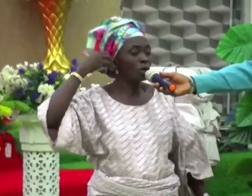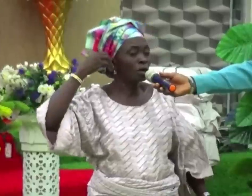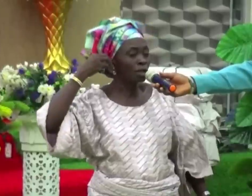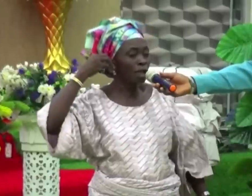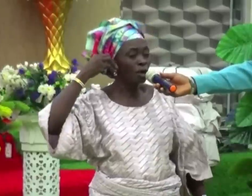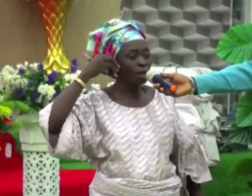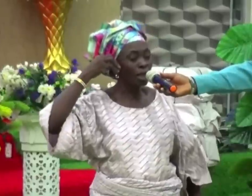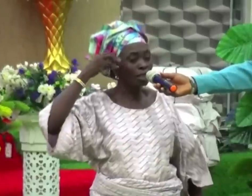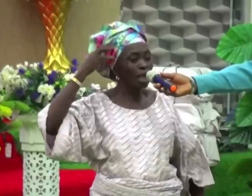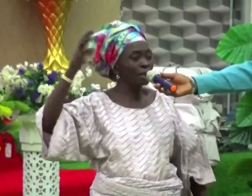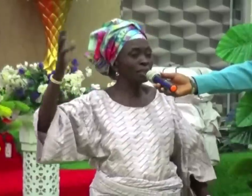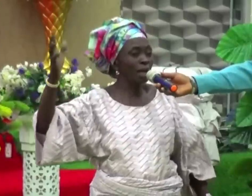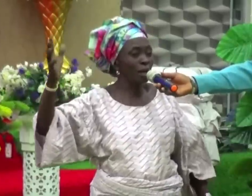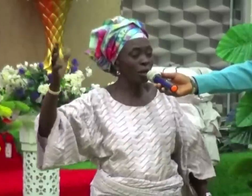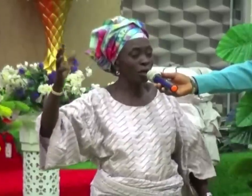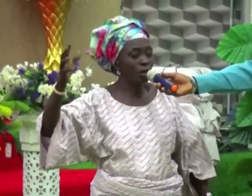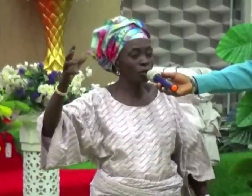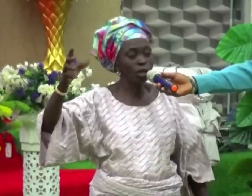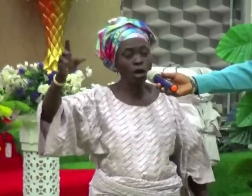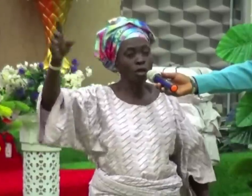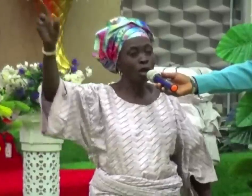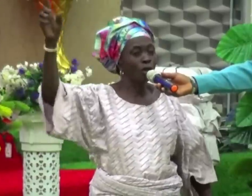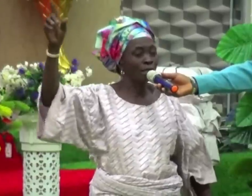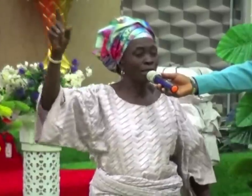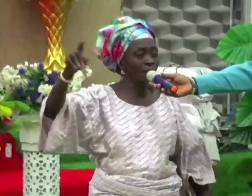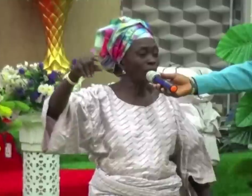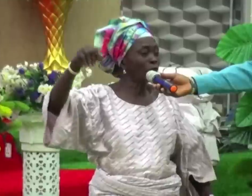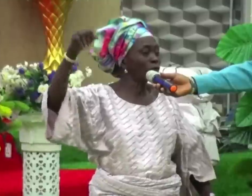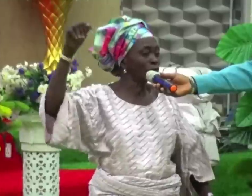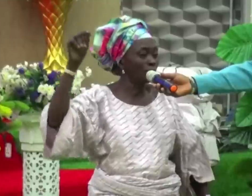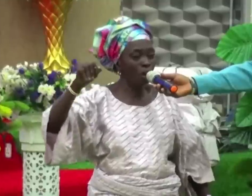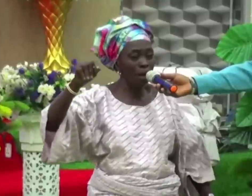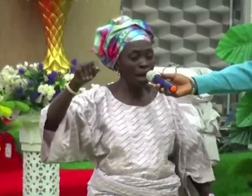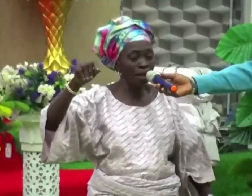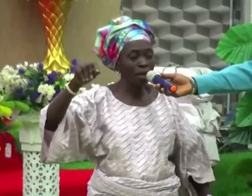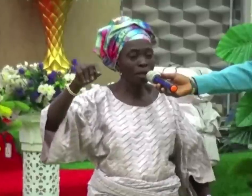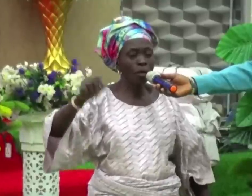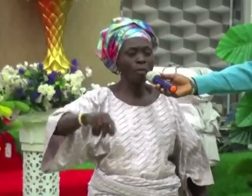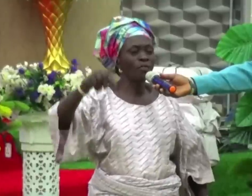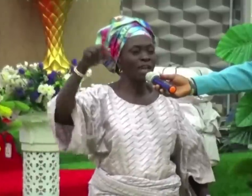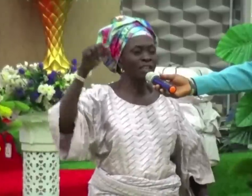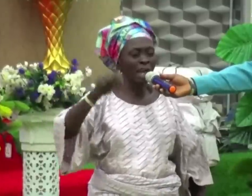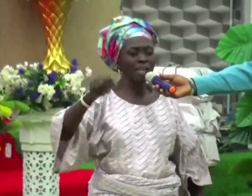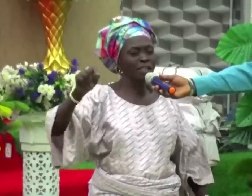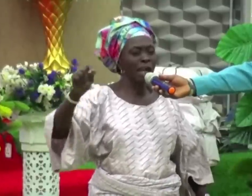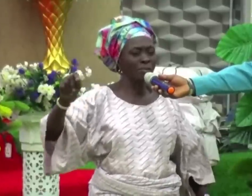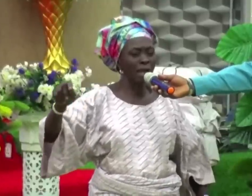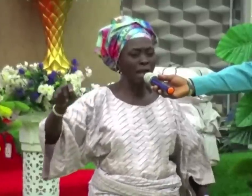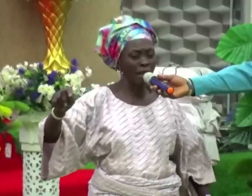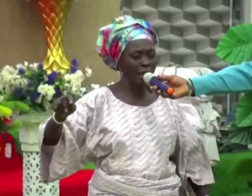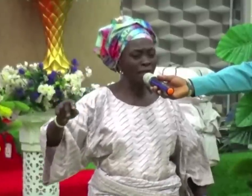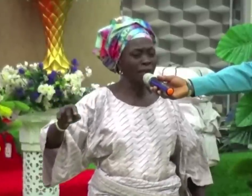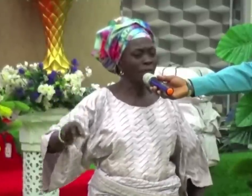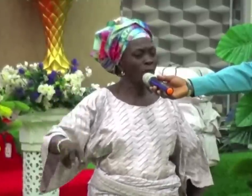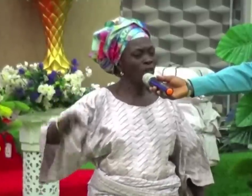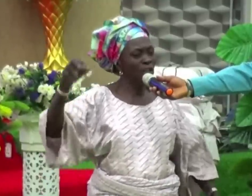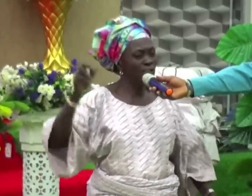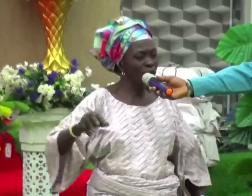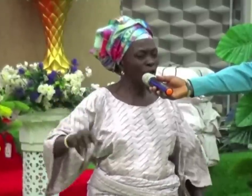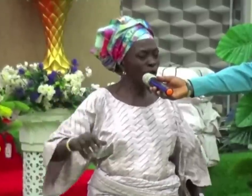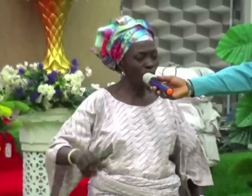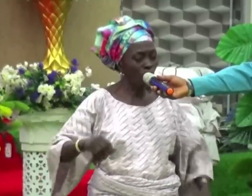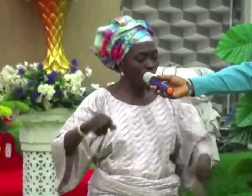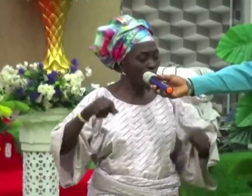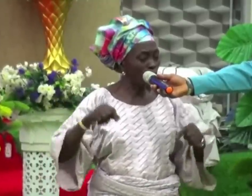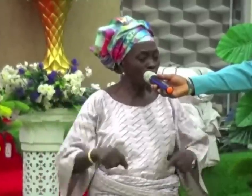ngbo lori radio tele n jeri si agbara Olorun mo ni Olorun aye raye Olorun se bi oba mo mo fe jeri si agbara re mo mo fe